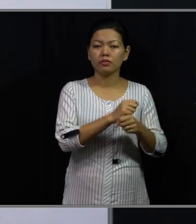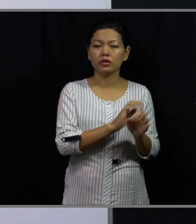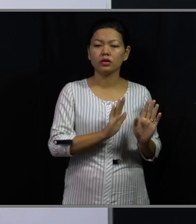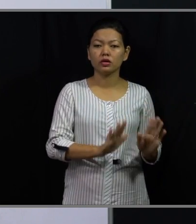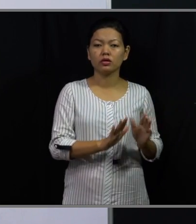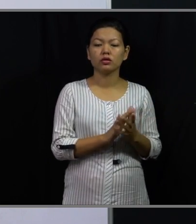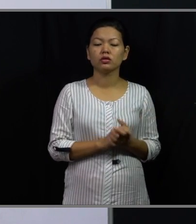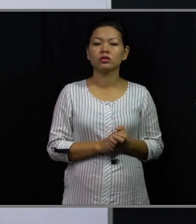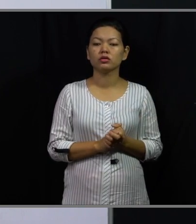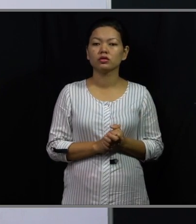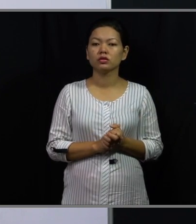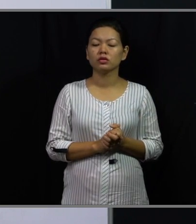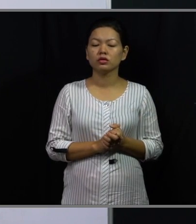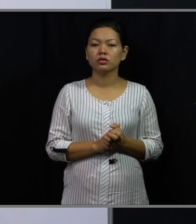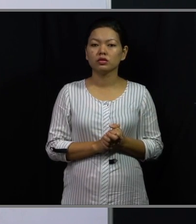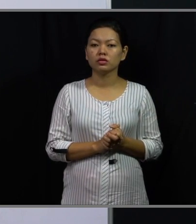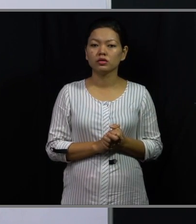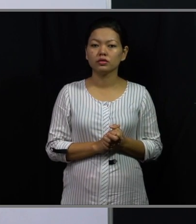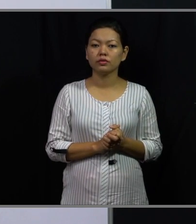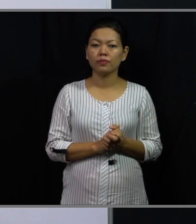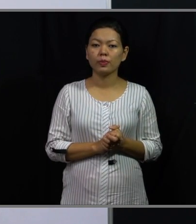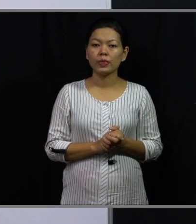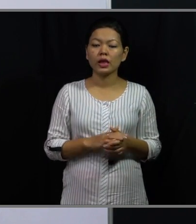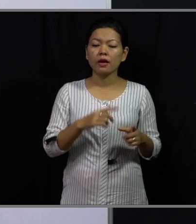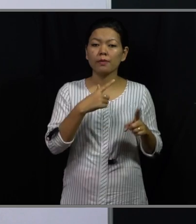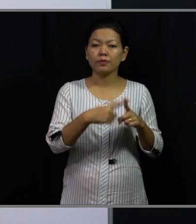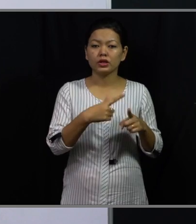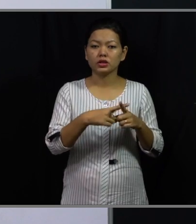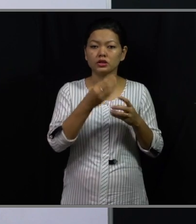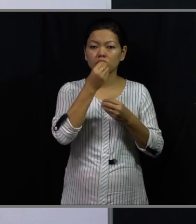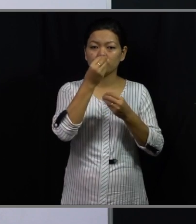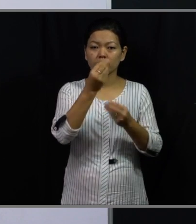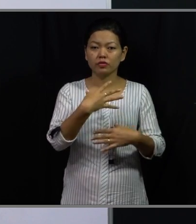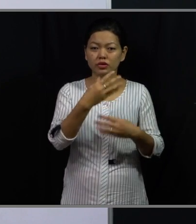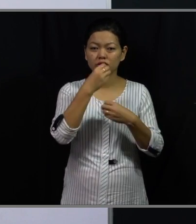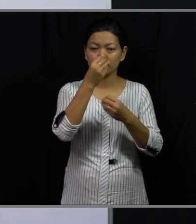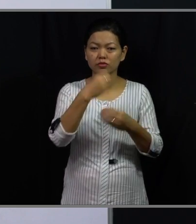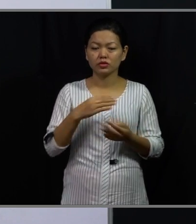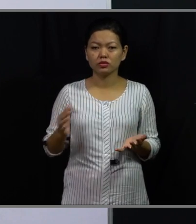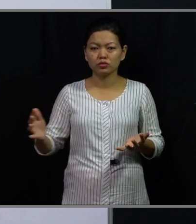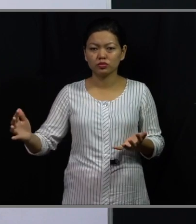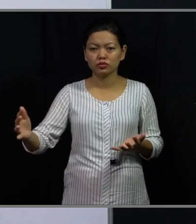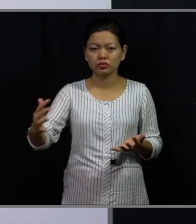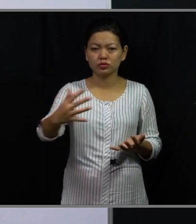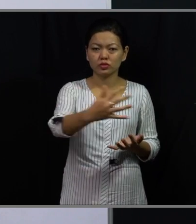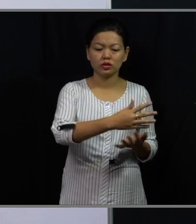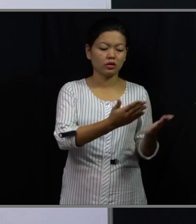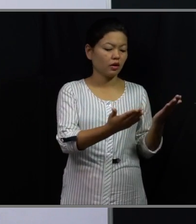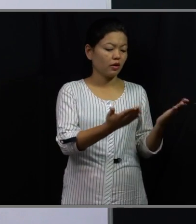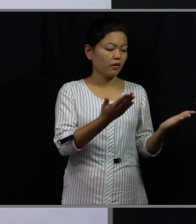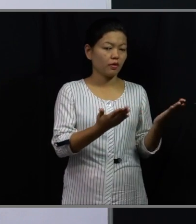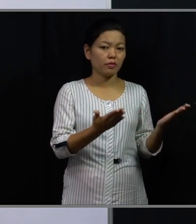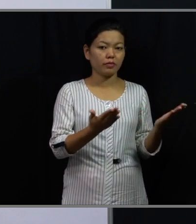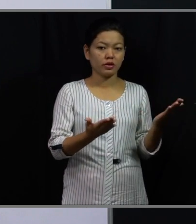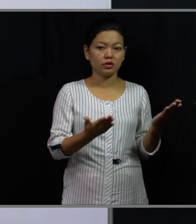studies about it takes information, okay, which has already been collected and tries to compare the